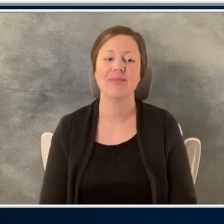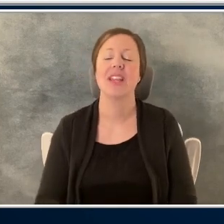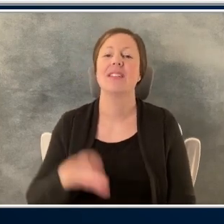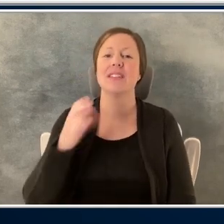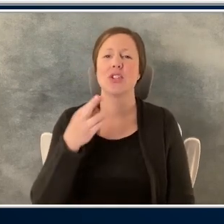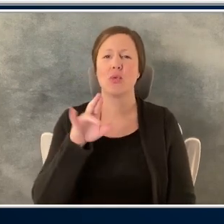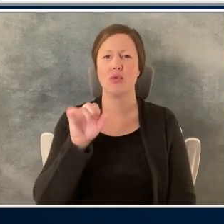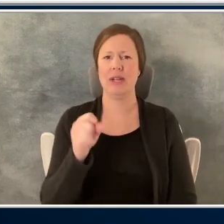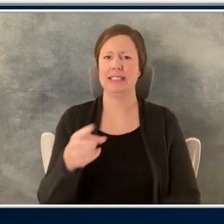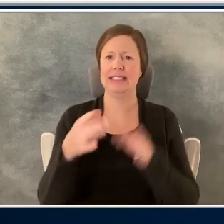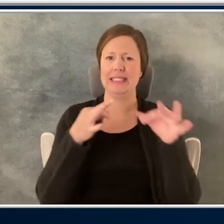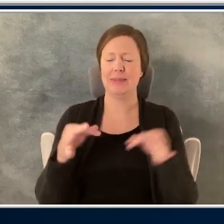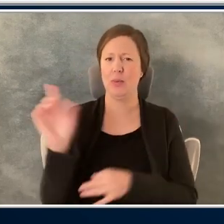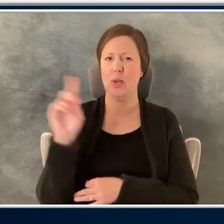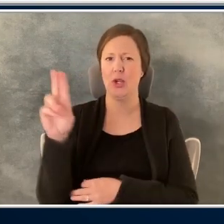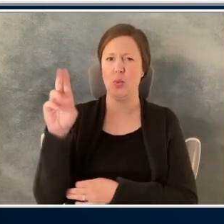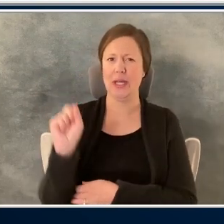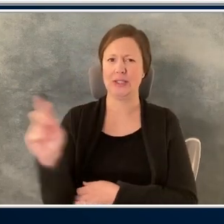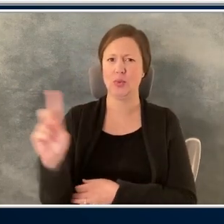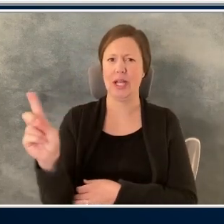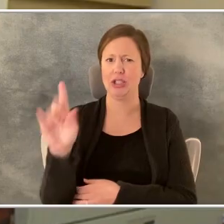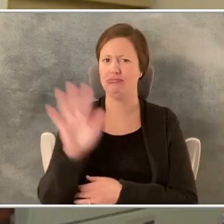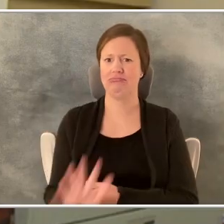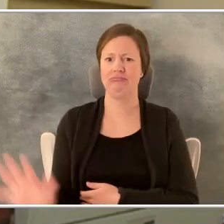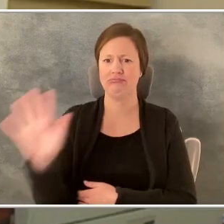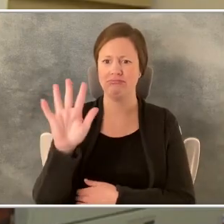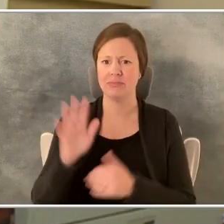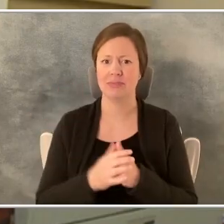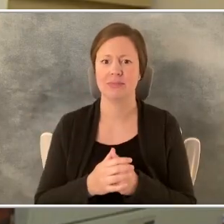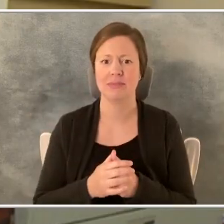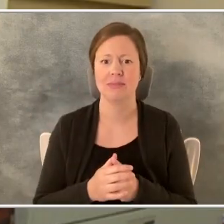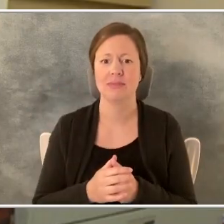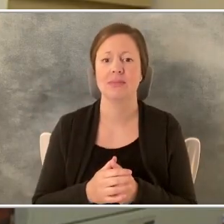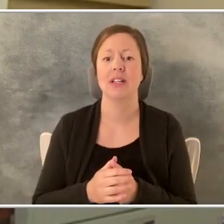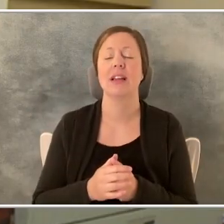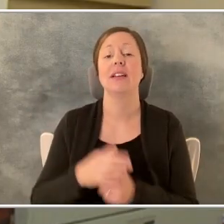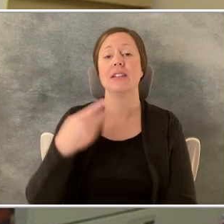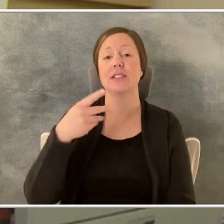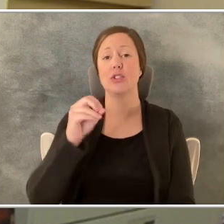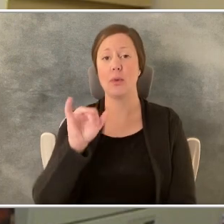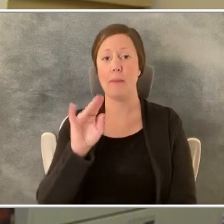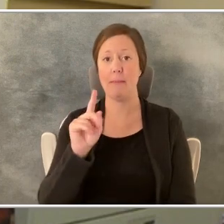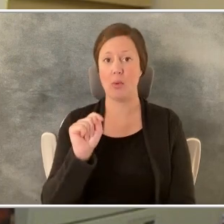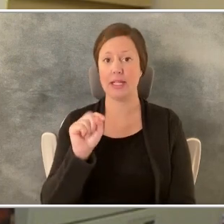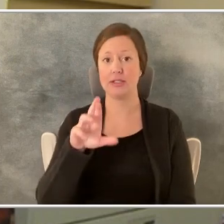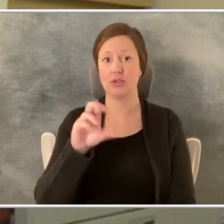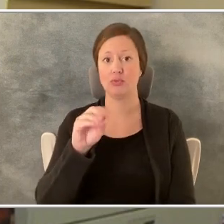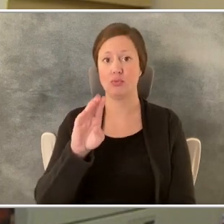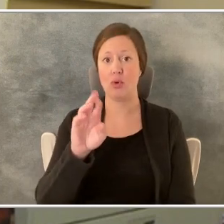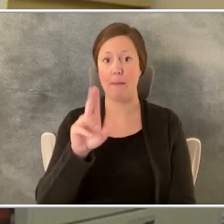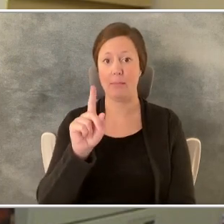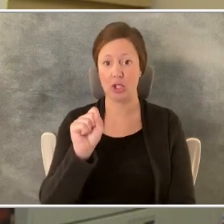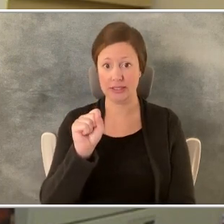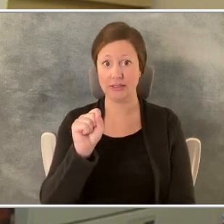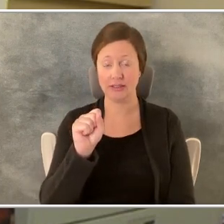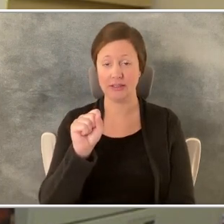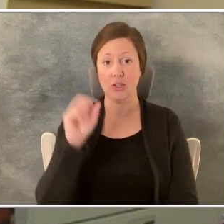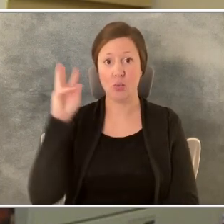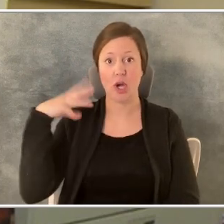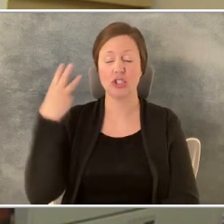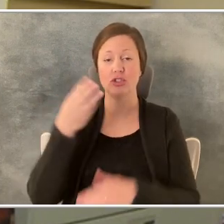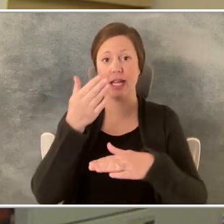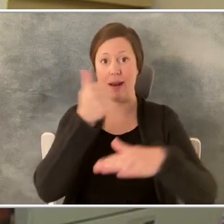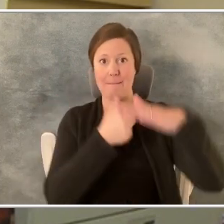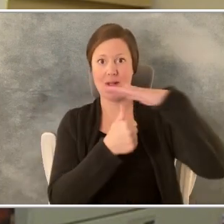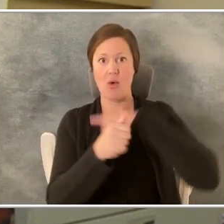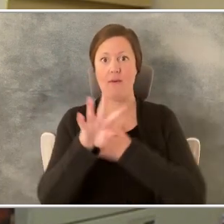in the United States. Well, Point Roberts, Washington is just below the 49th parallel, and